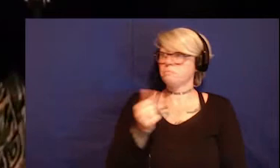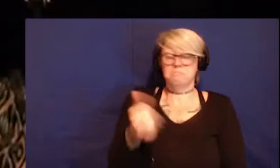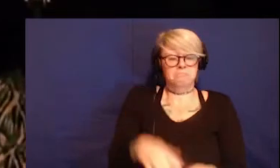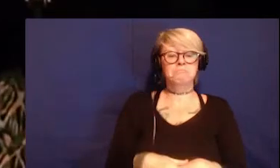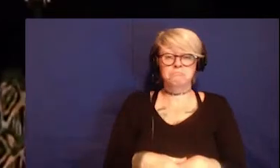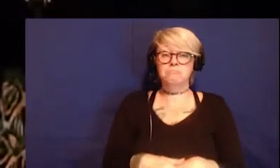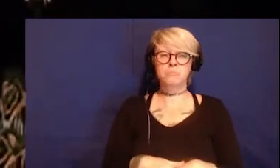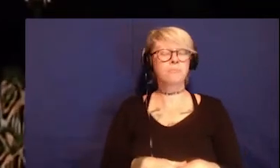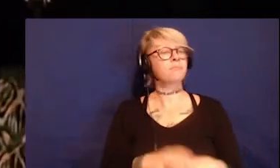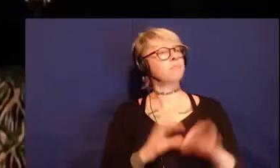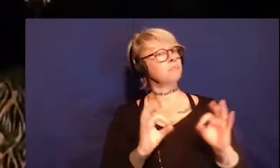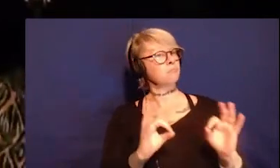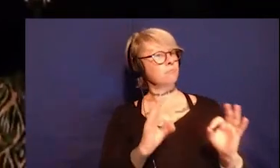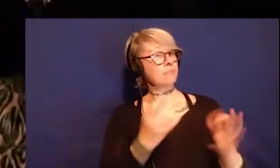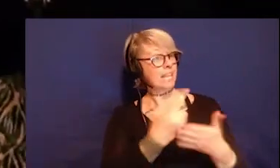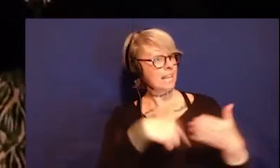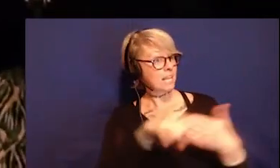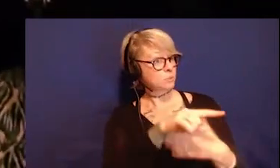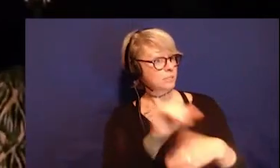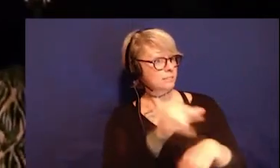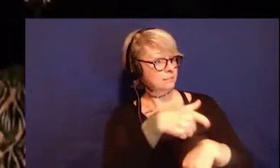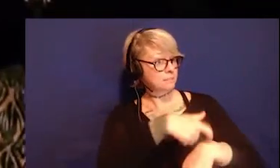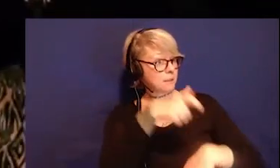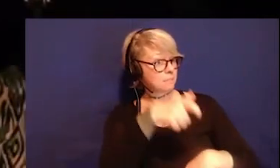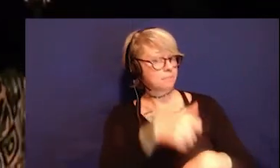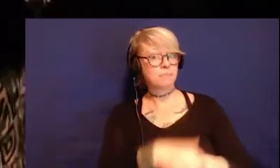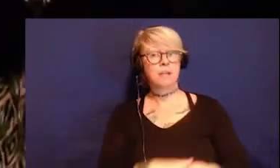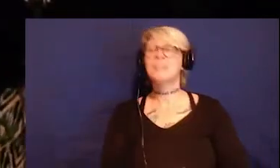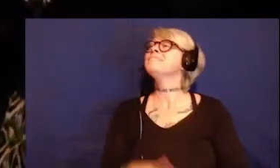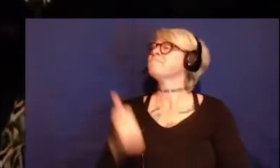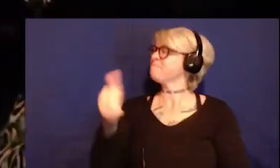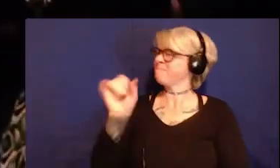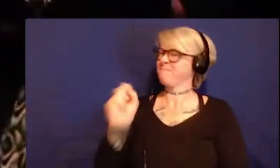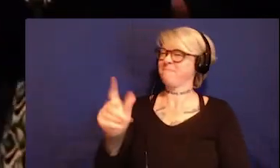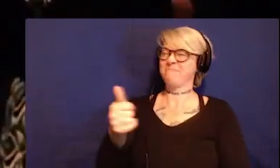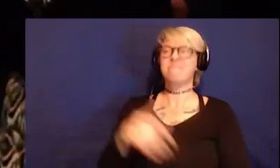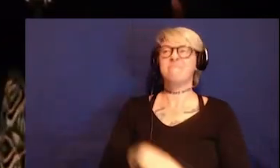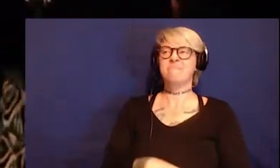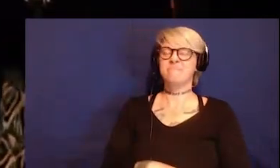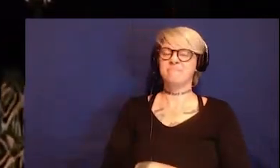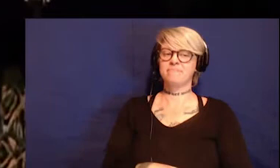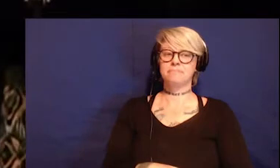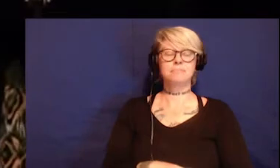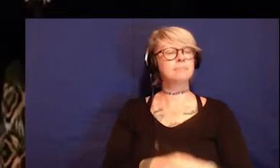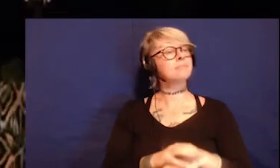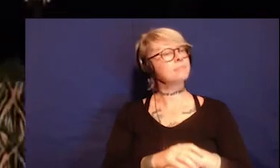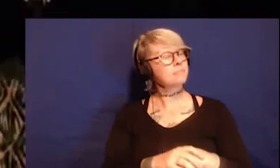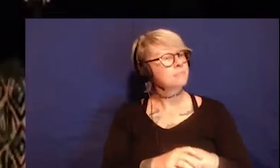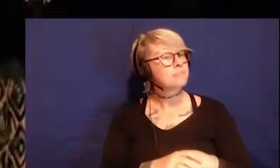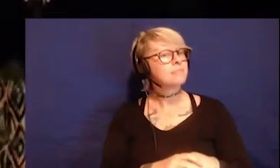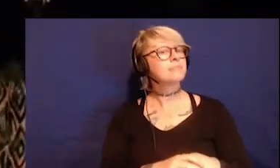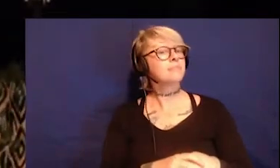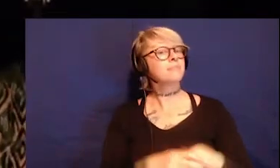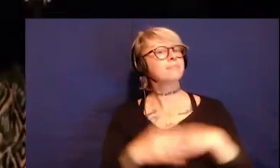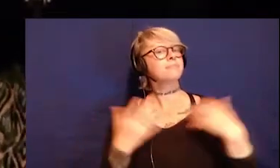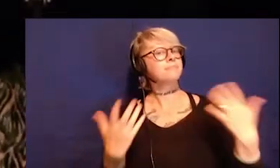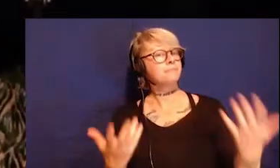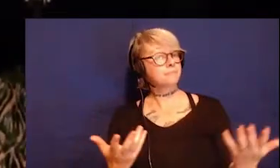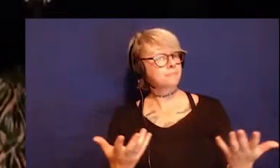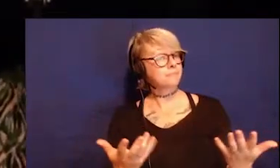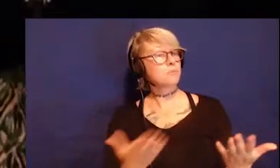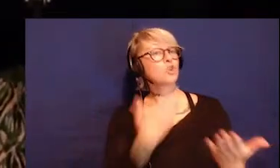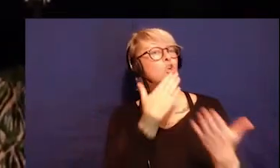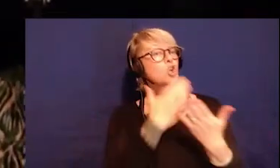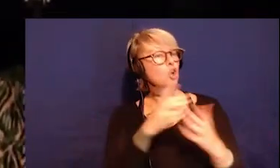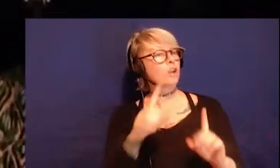right. Same time next week? Okay. Yeah. Okay. Well, that was a good